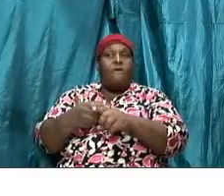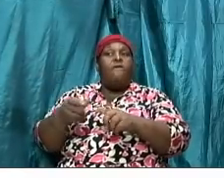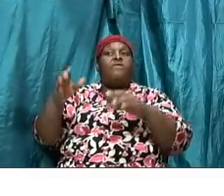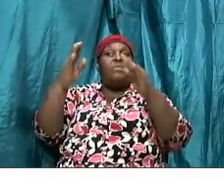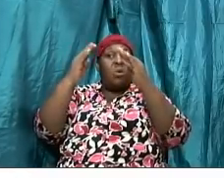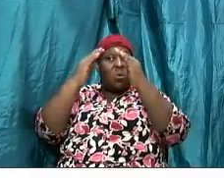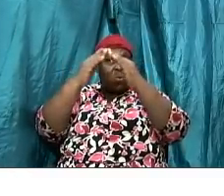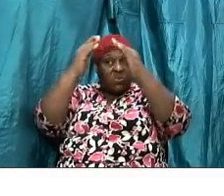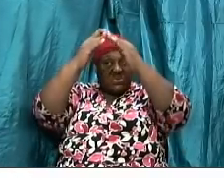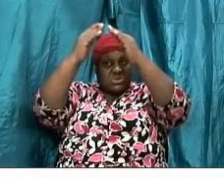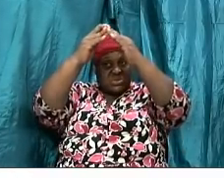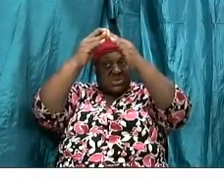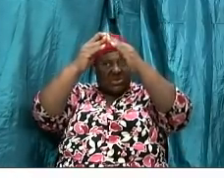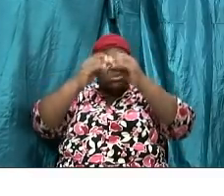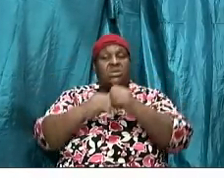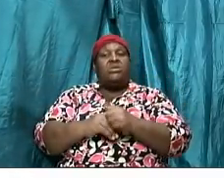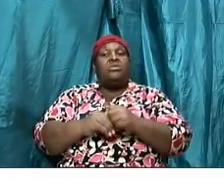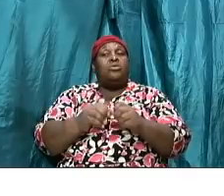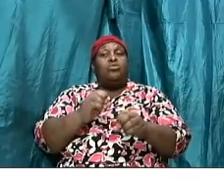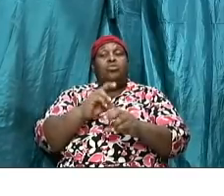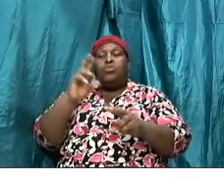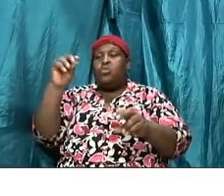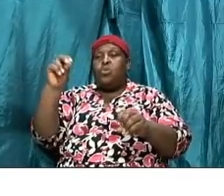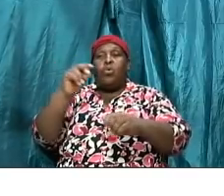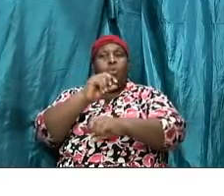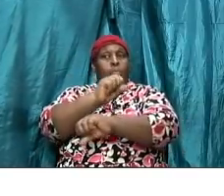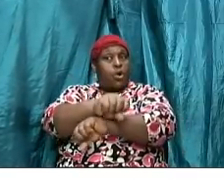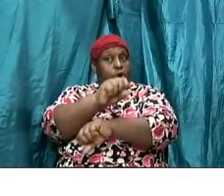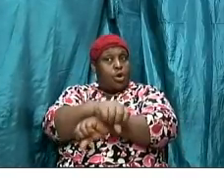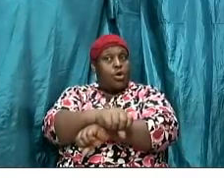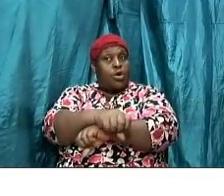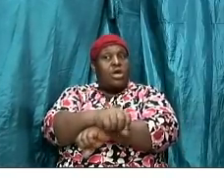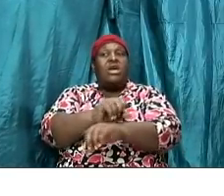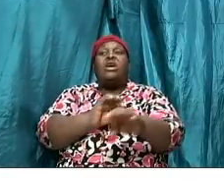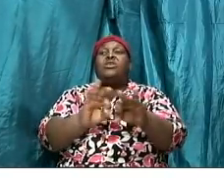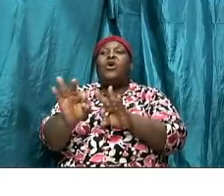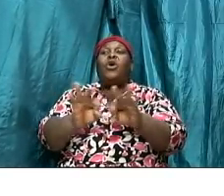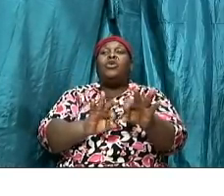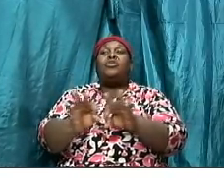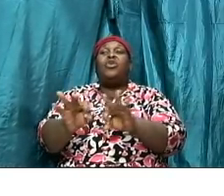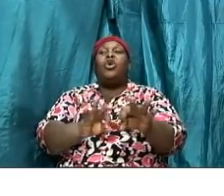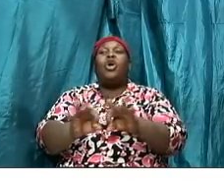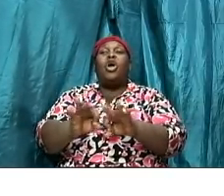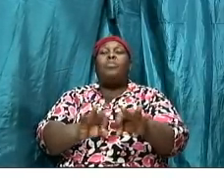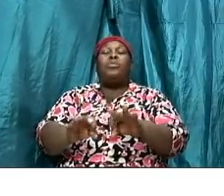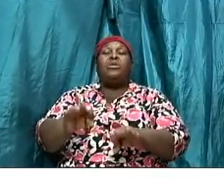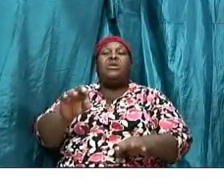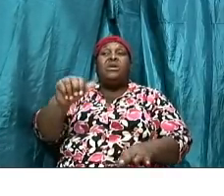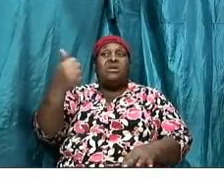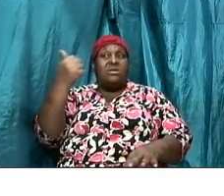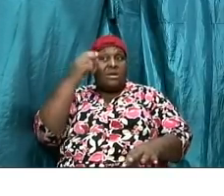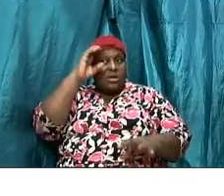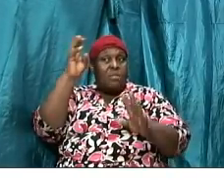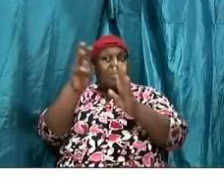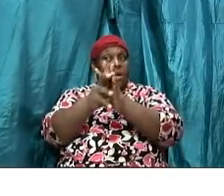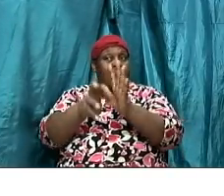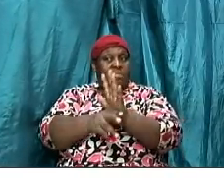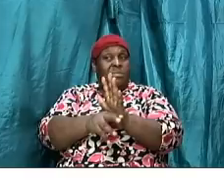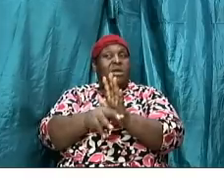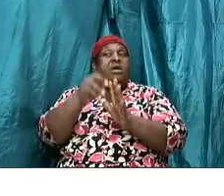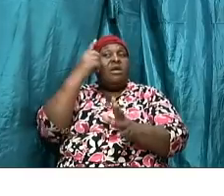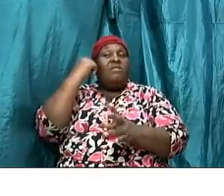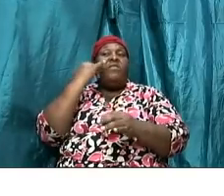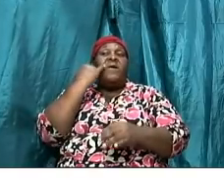forth. It explains to us, or interprets for us, the Ten Commandments for Israel. So the